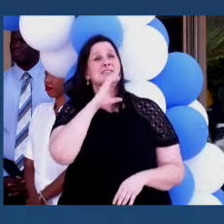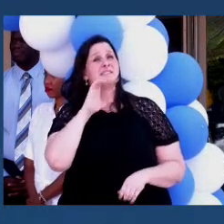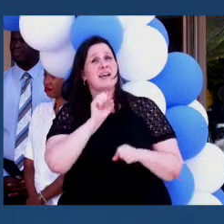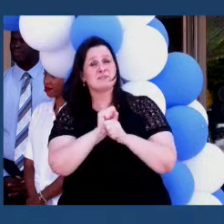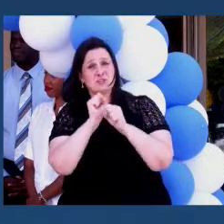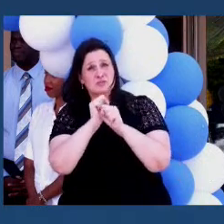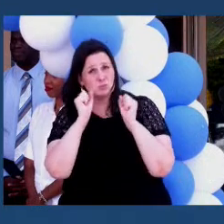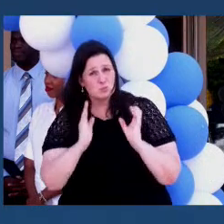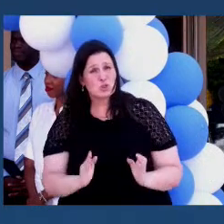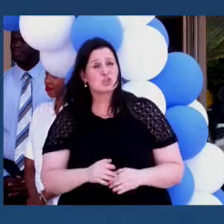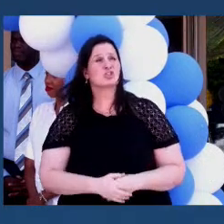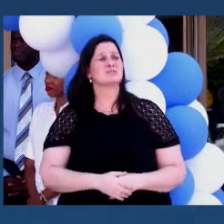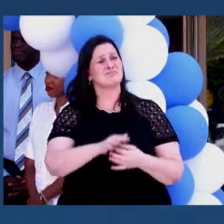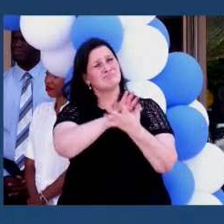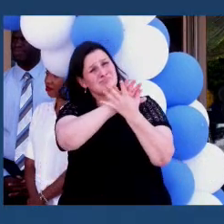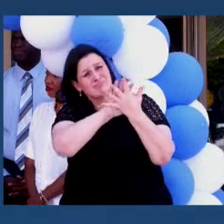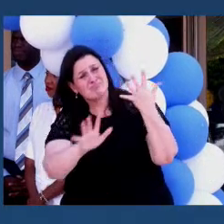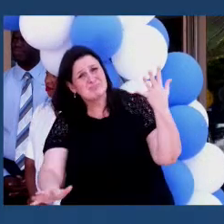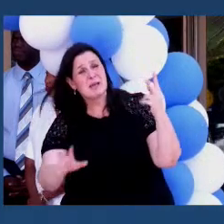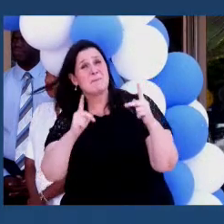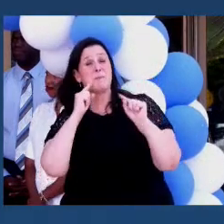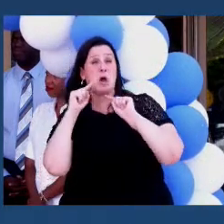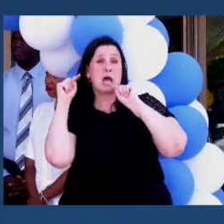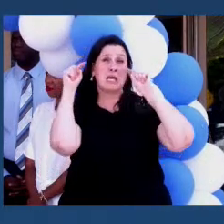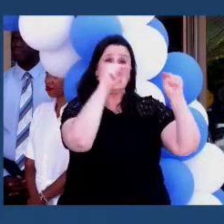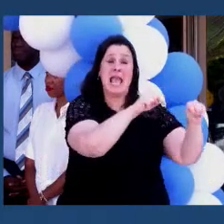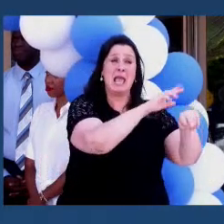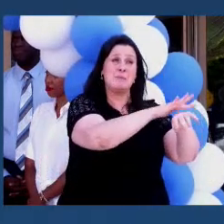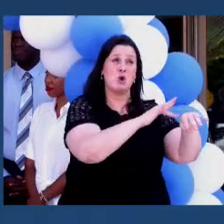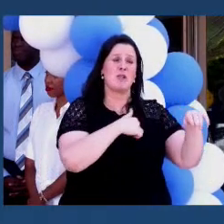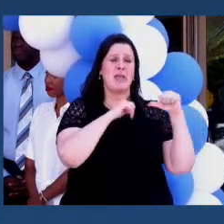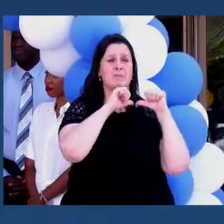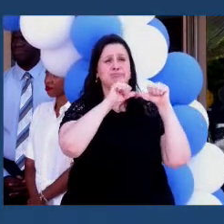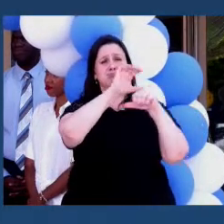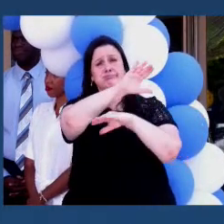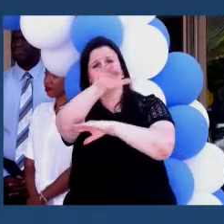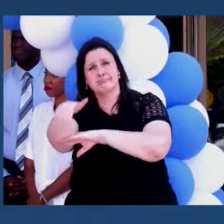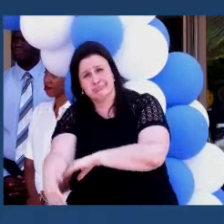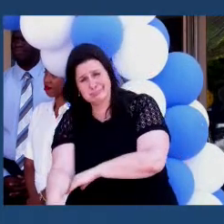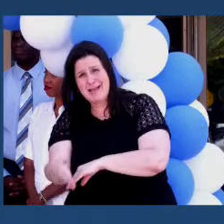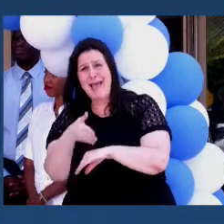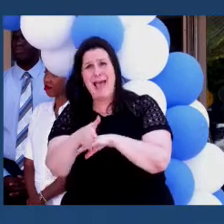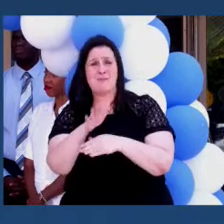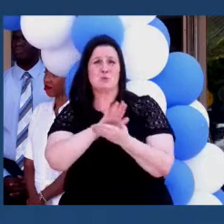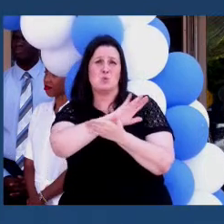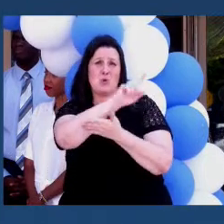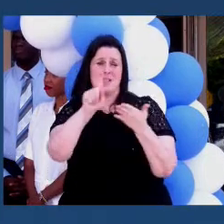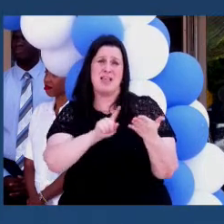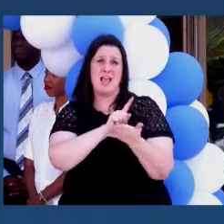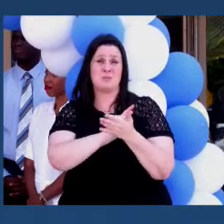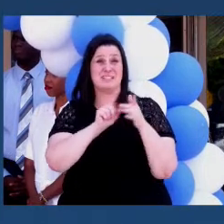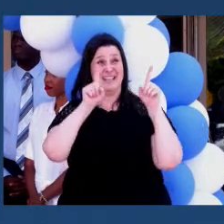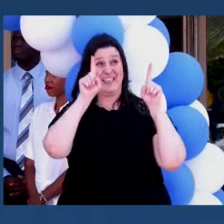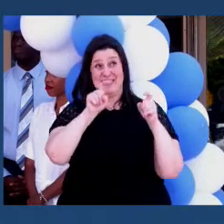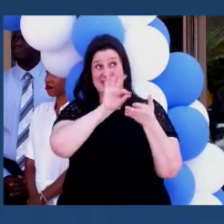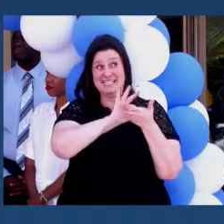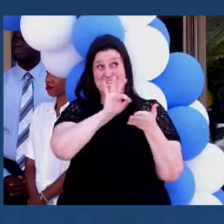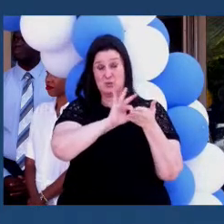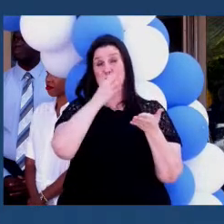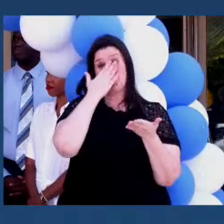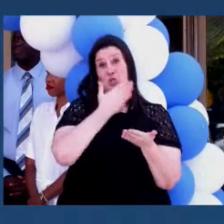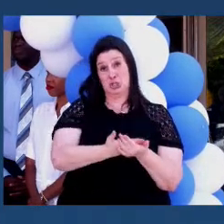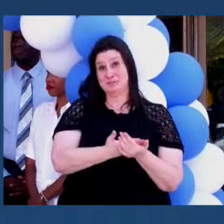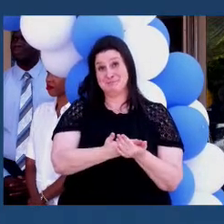workers. These people came early and stayed late, and the test scores were good.